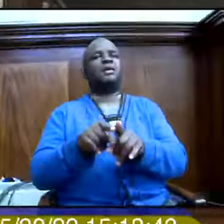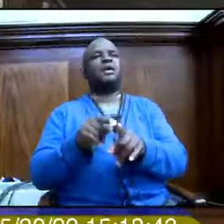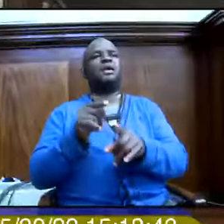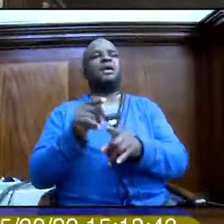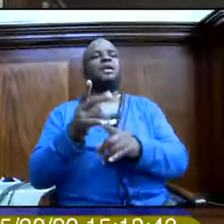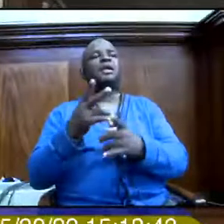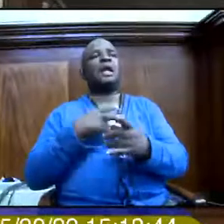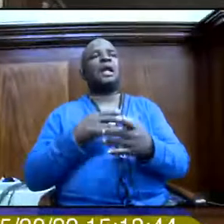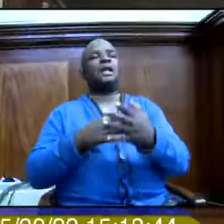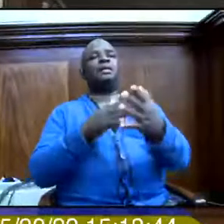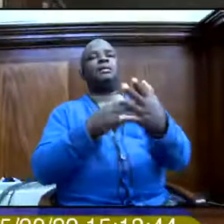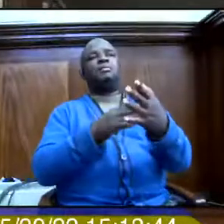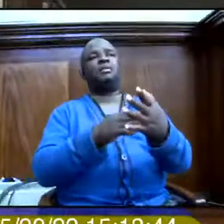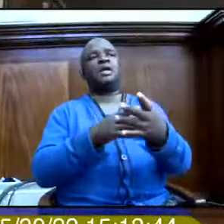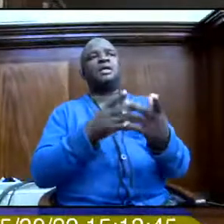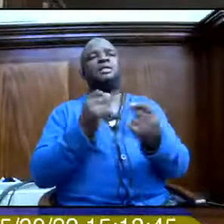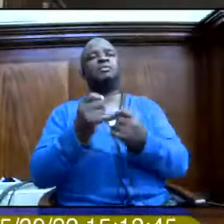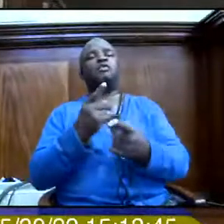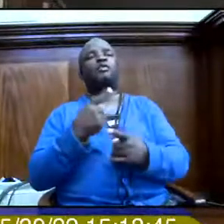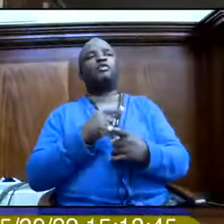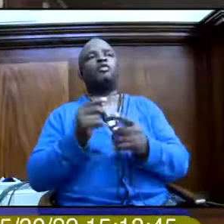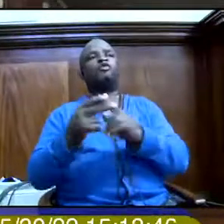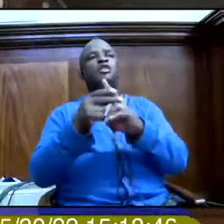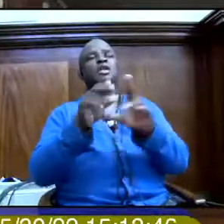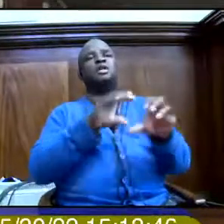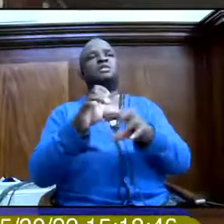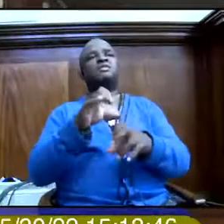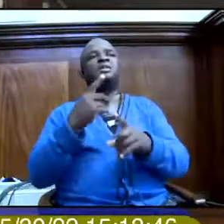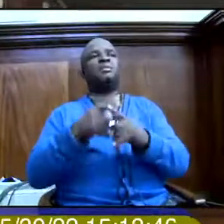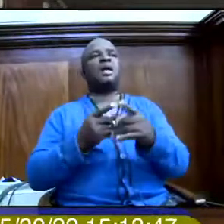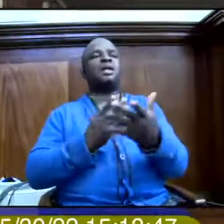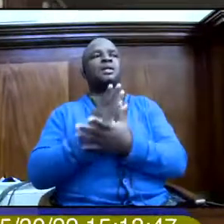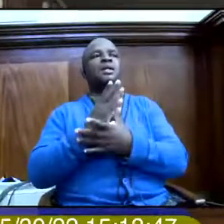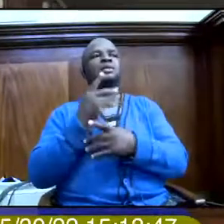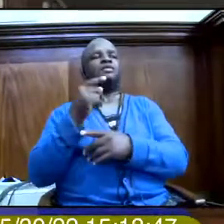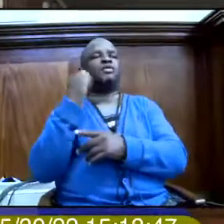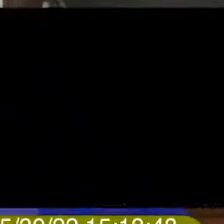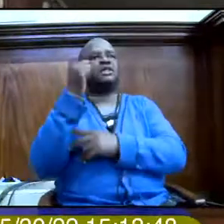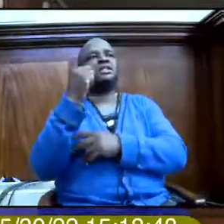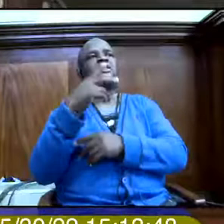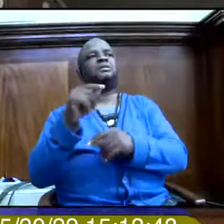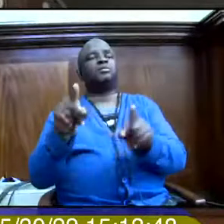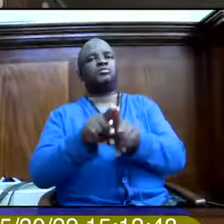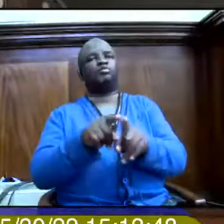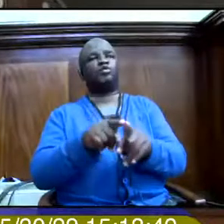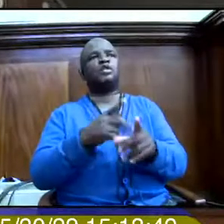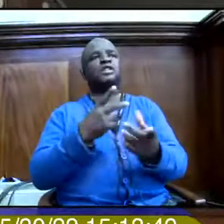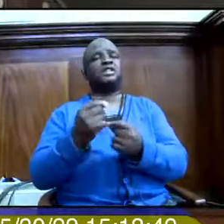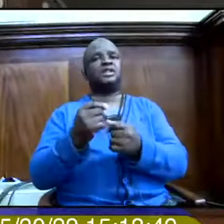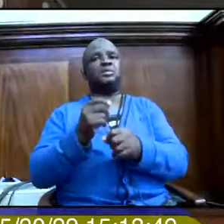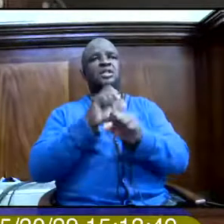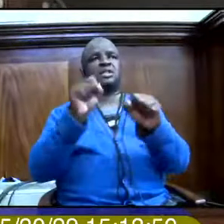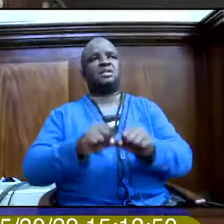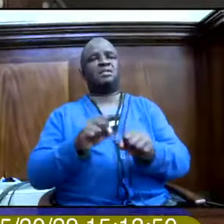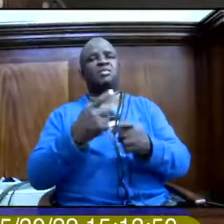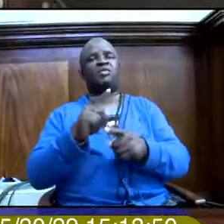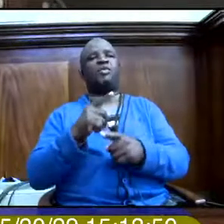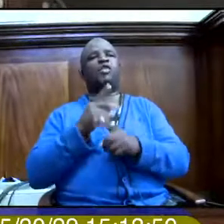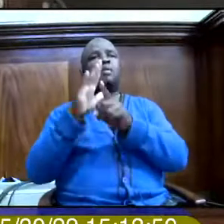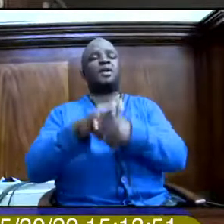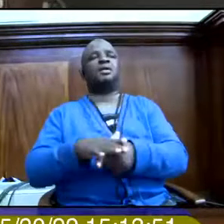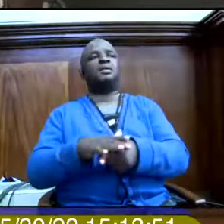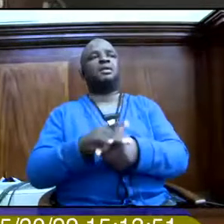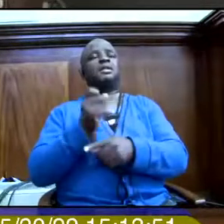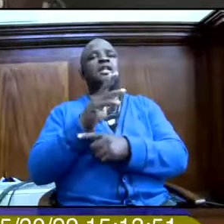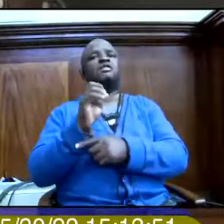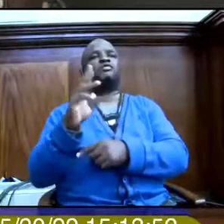and the right to strike and they have become a great engine of oppression against workers and they are you know safety